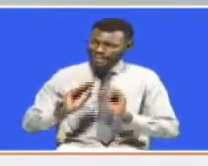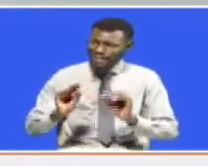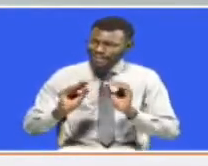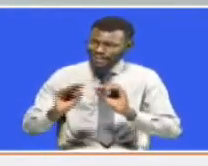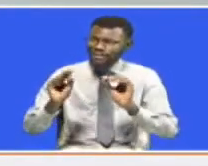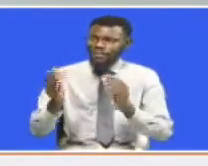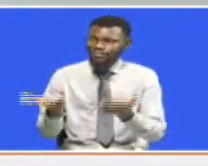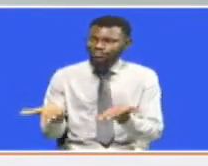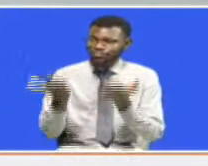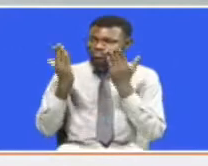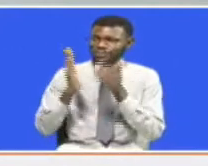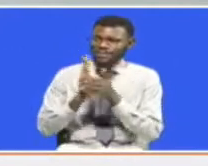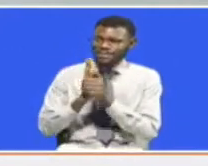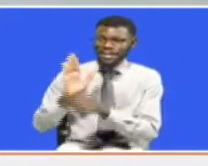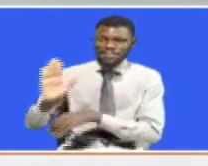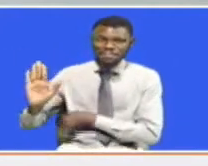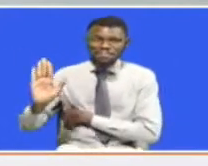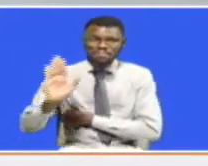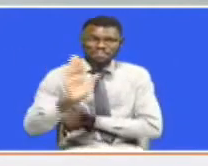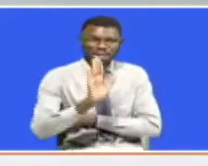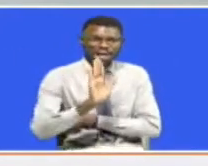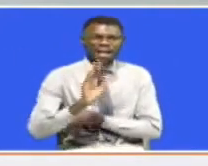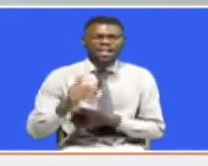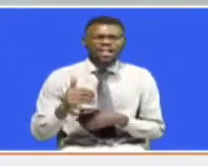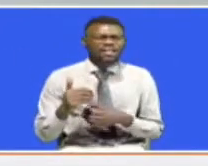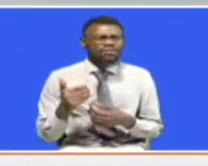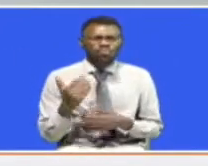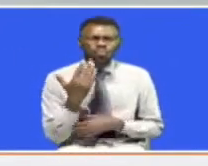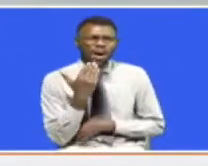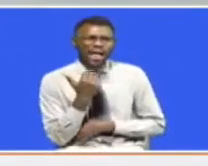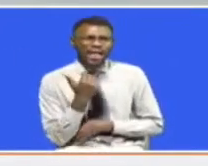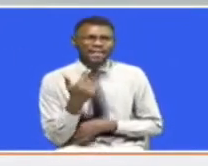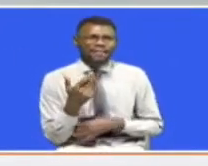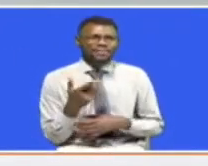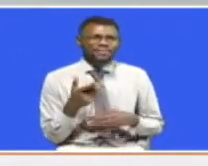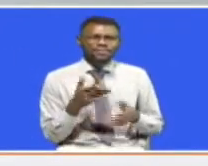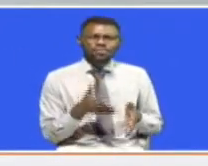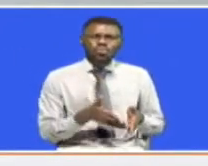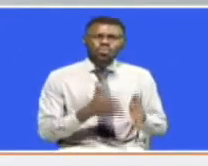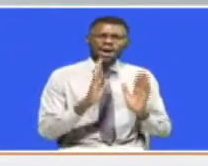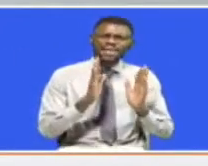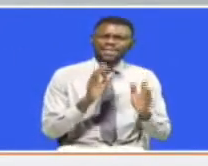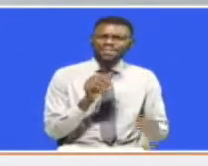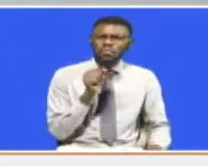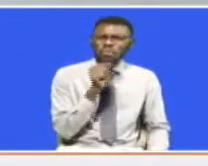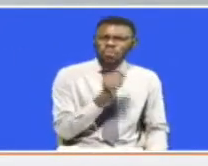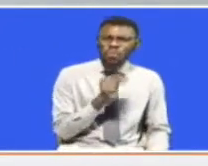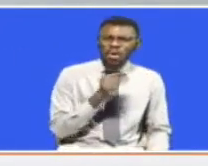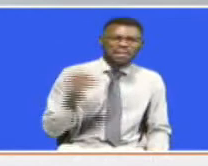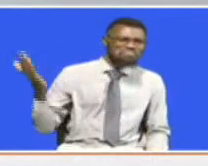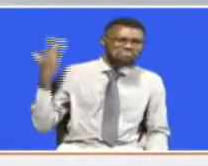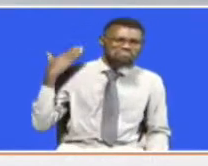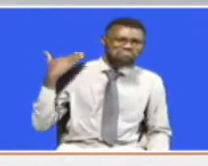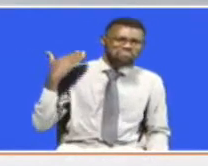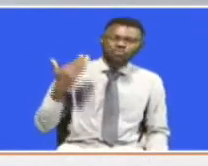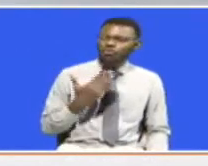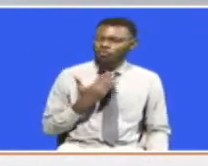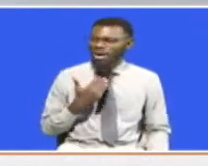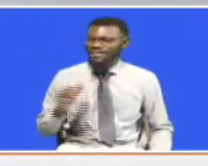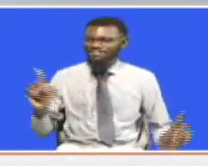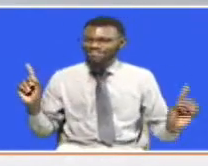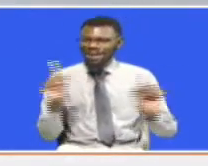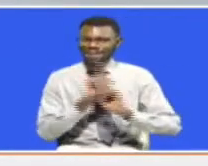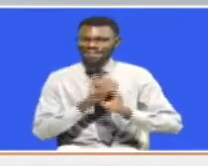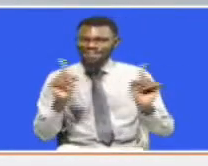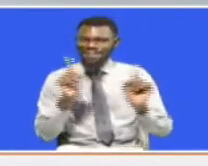it out, so that we don't depend on what used to be in the past, that whereby